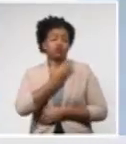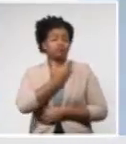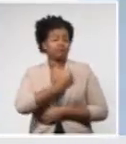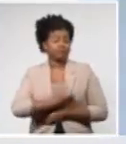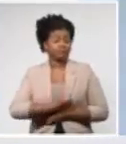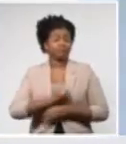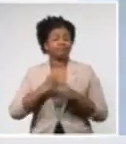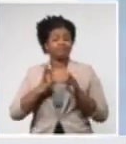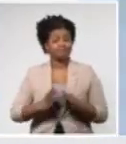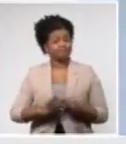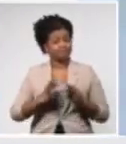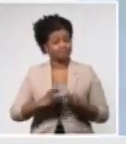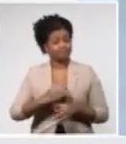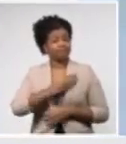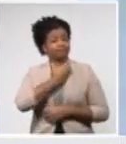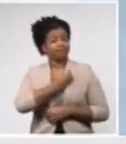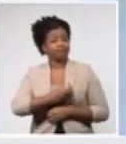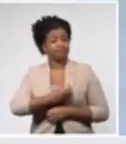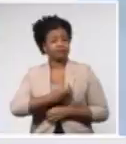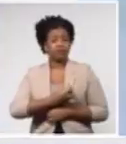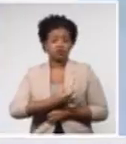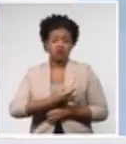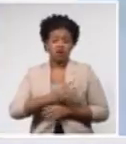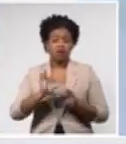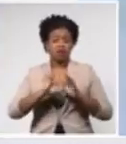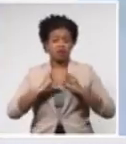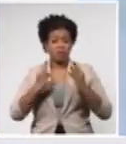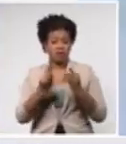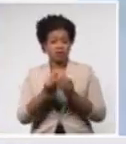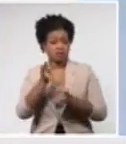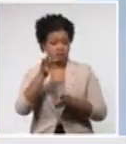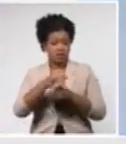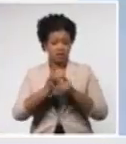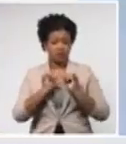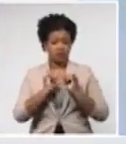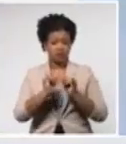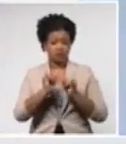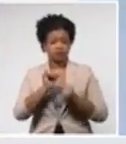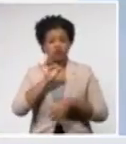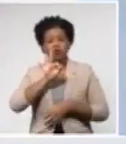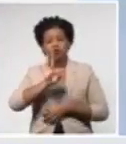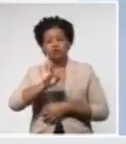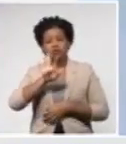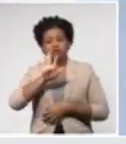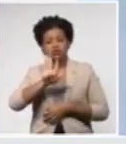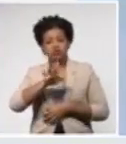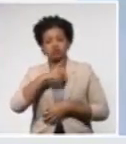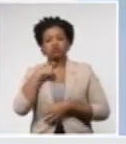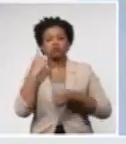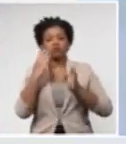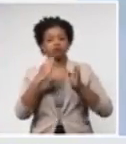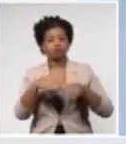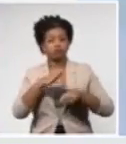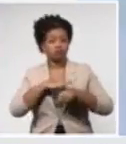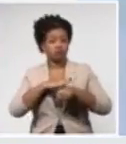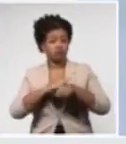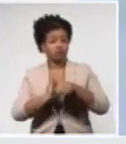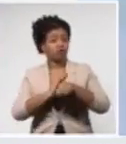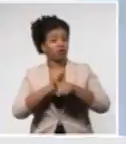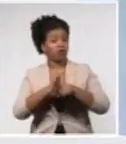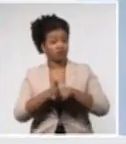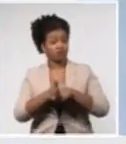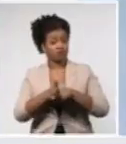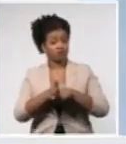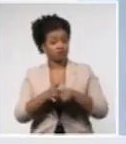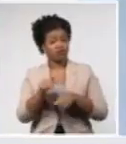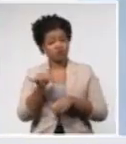We always regret the death toll, the death of 85 people. Today we